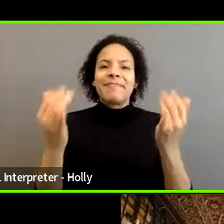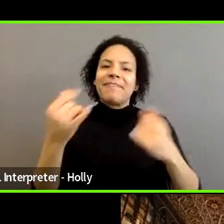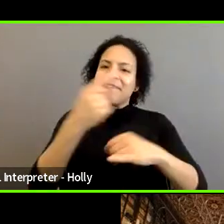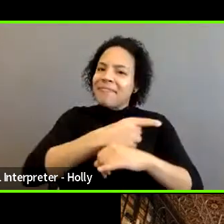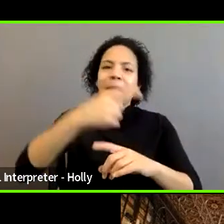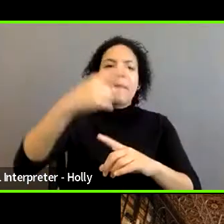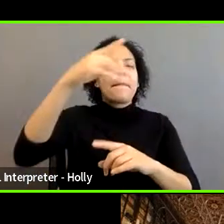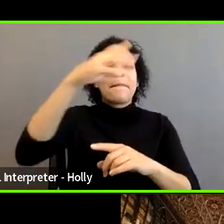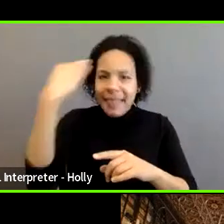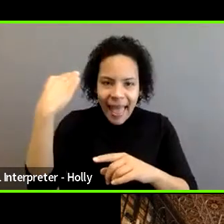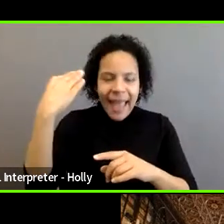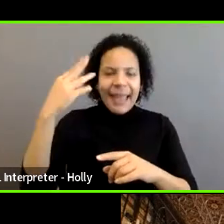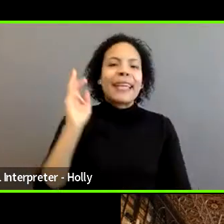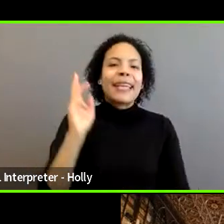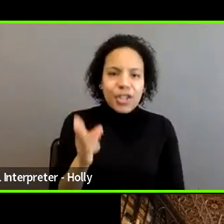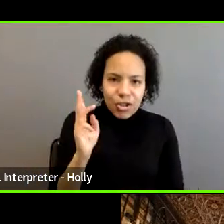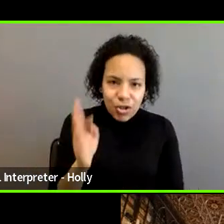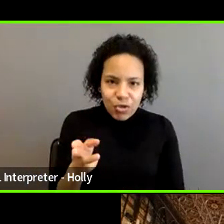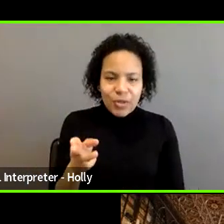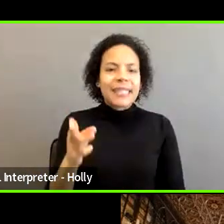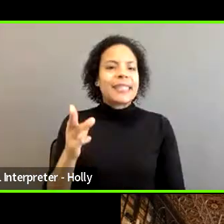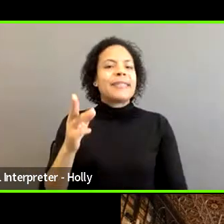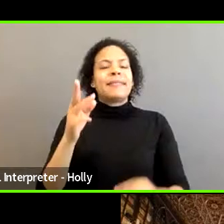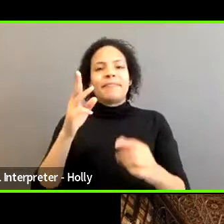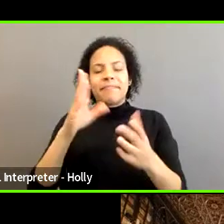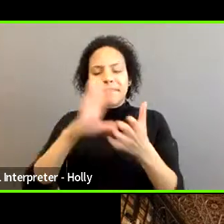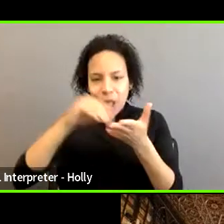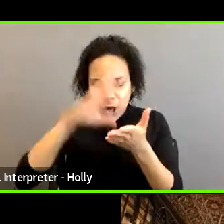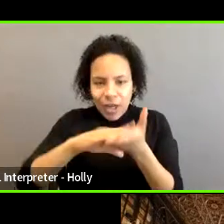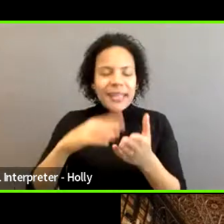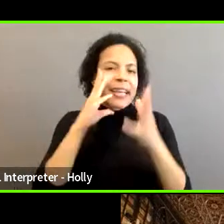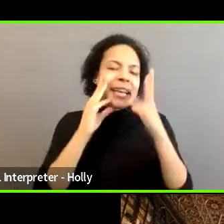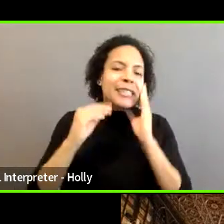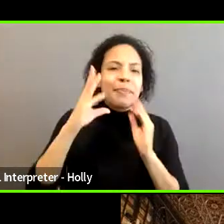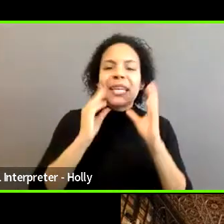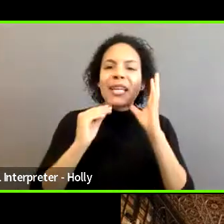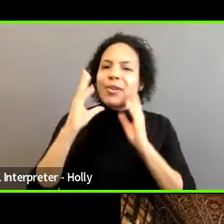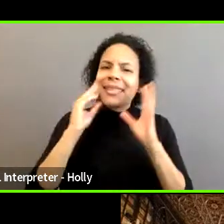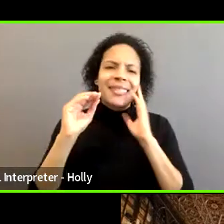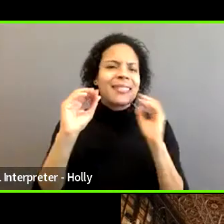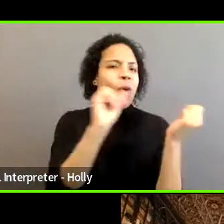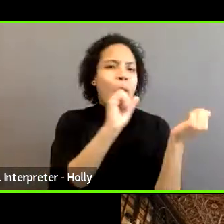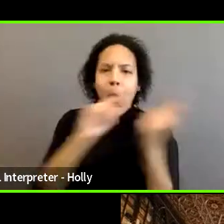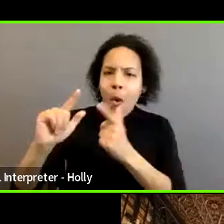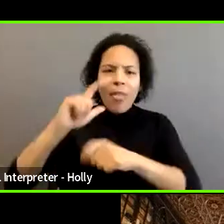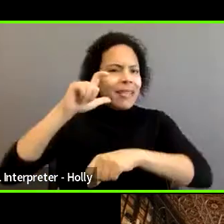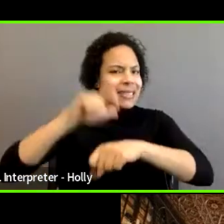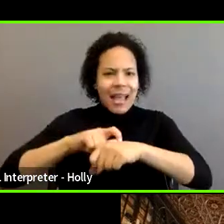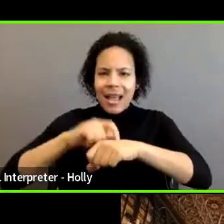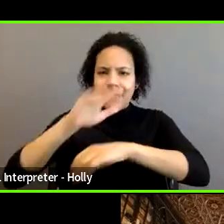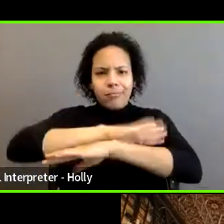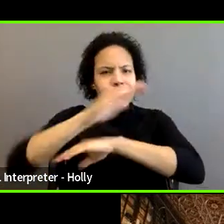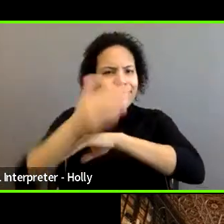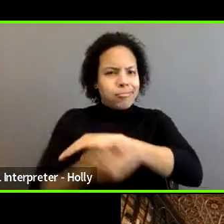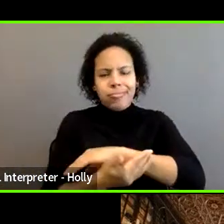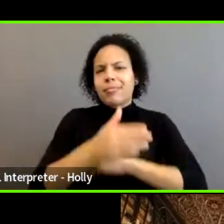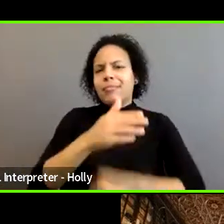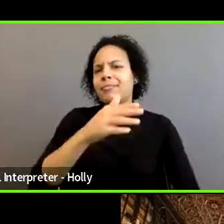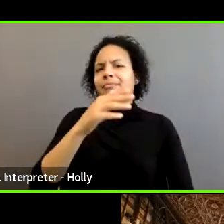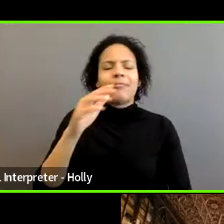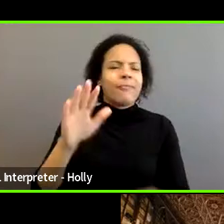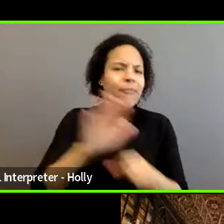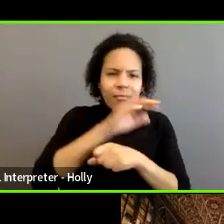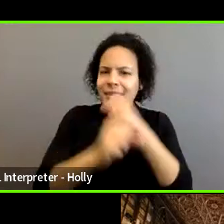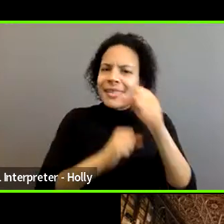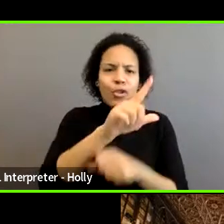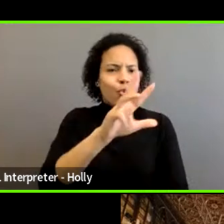Experience 365. Chancellor D said it first, right? Love on ourselves, y'all, and perpetuate that love into reality in these